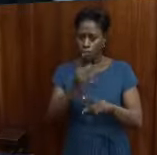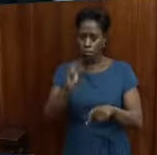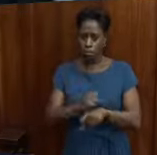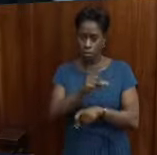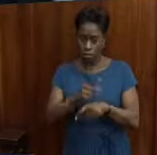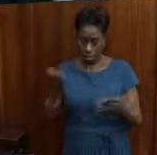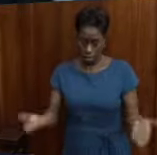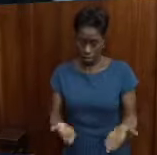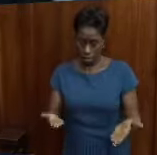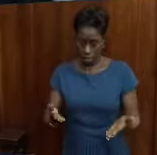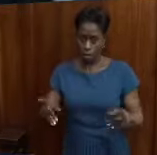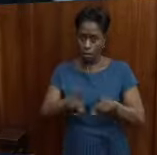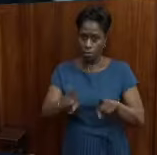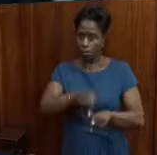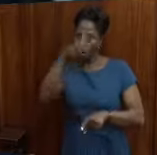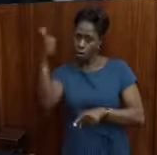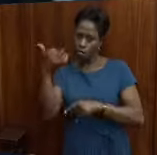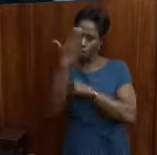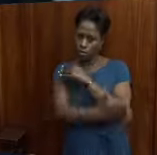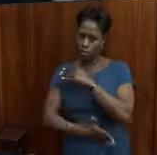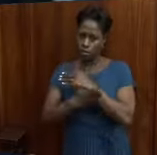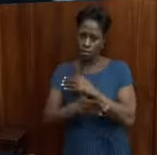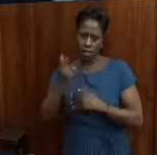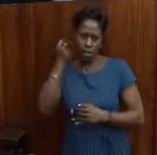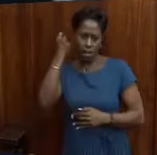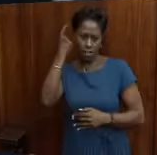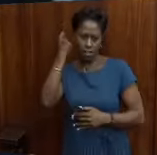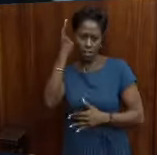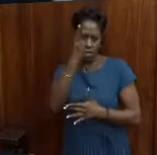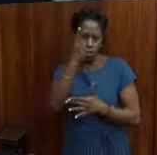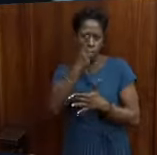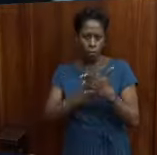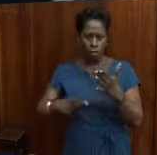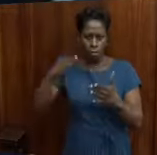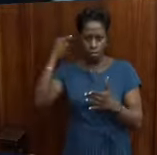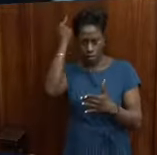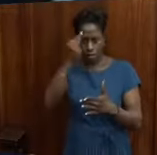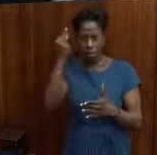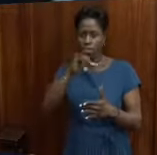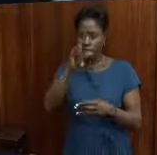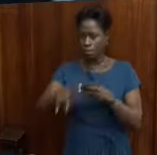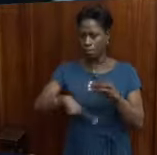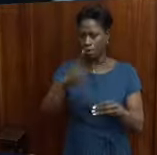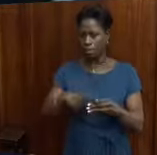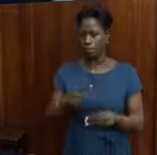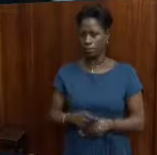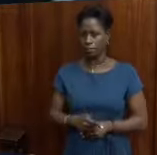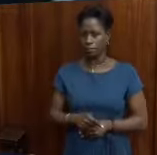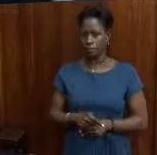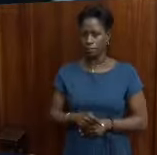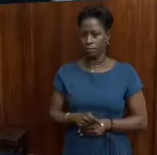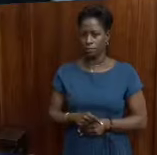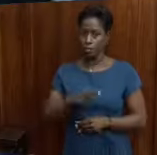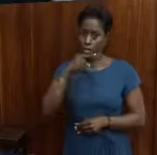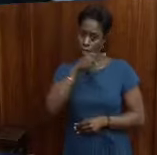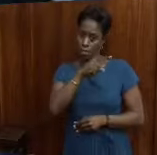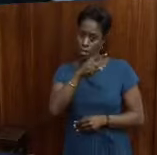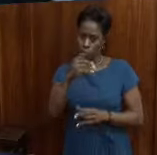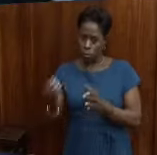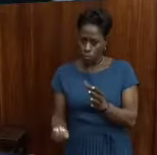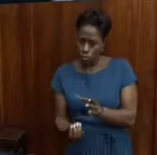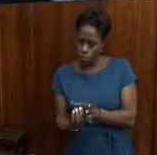and in the diaspora understand what motivates and drives this government. Mr. Speaker, I was nurtured by